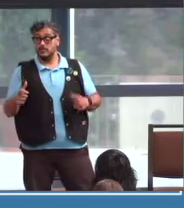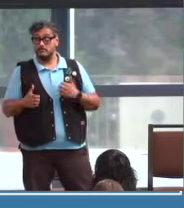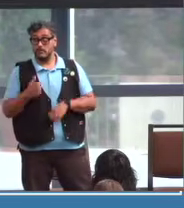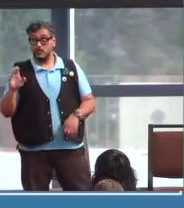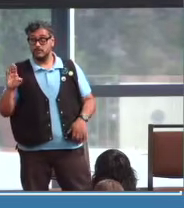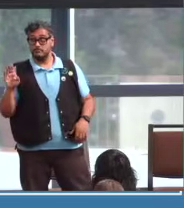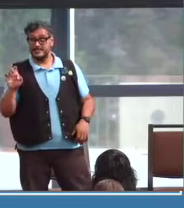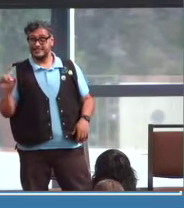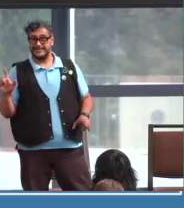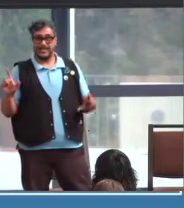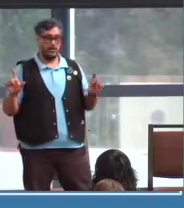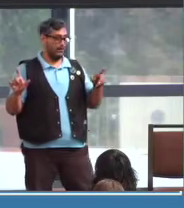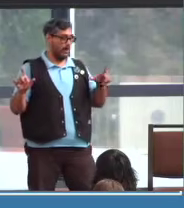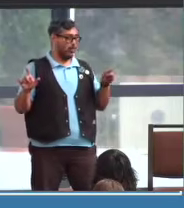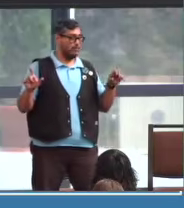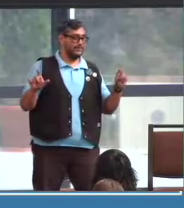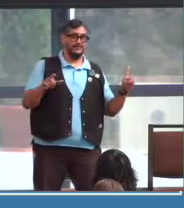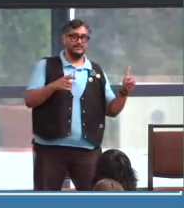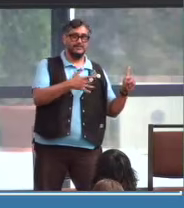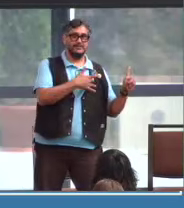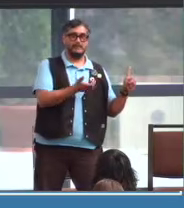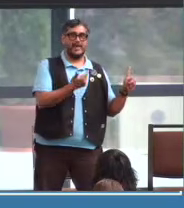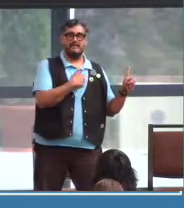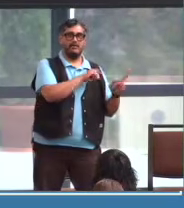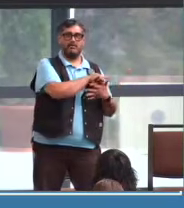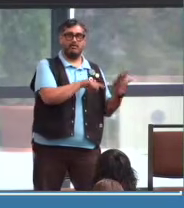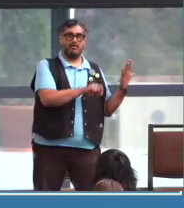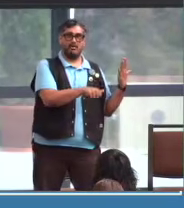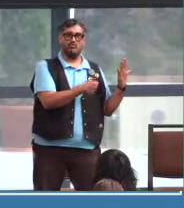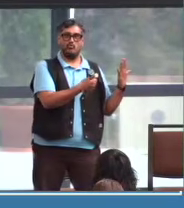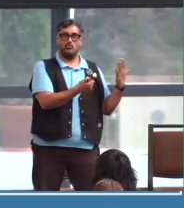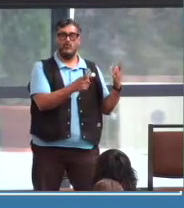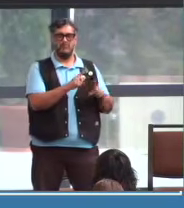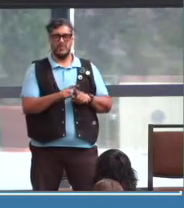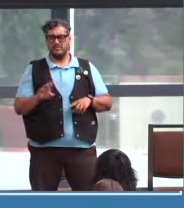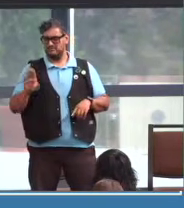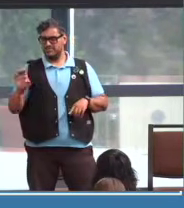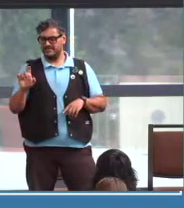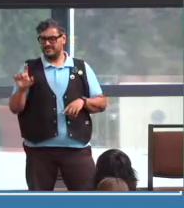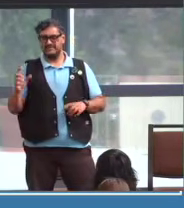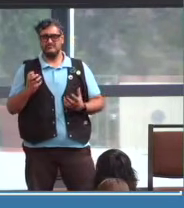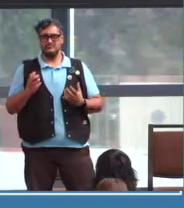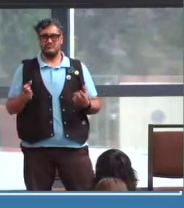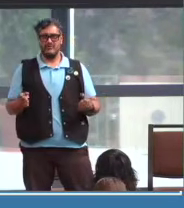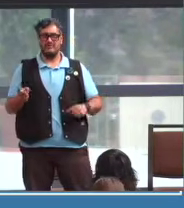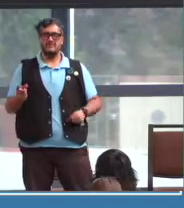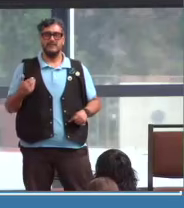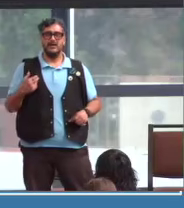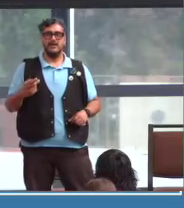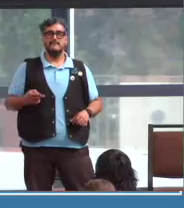whereas lupus may have almost all other lineages, but the strong B cell, which has a